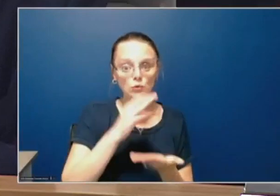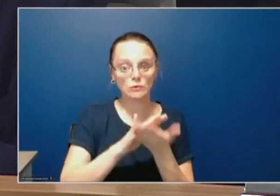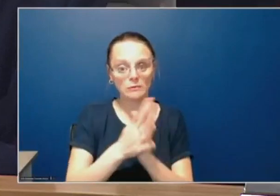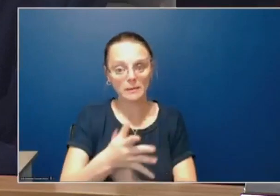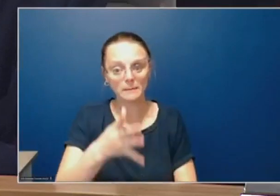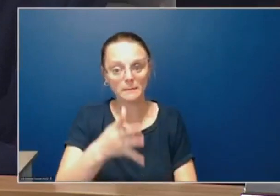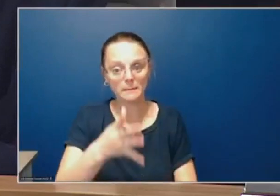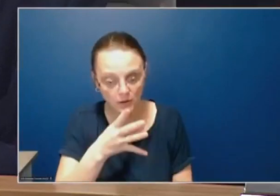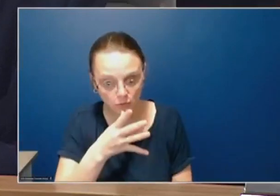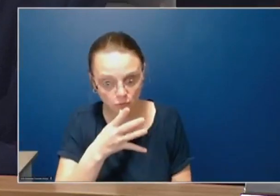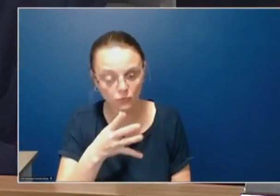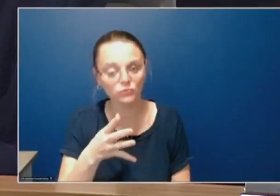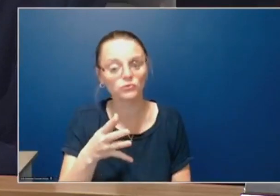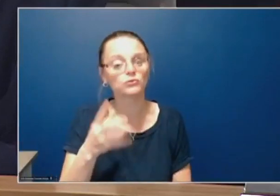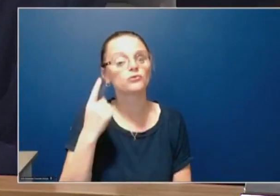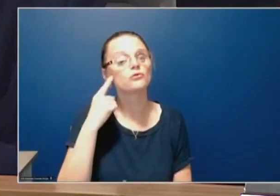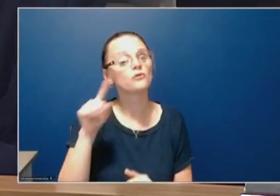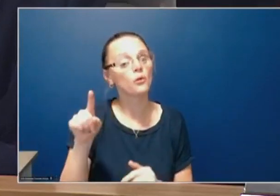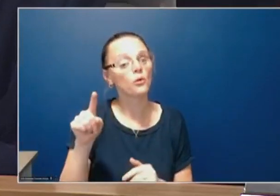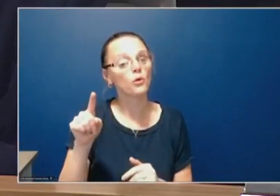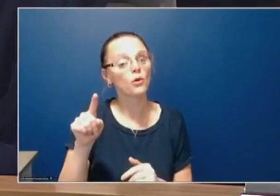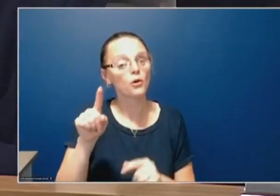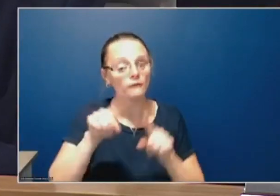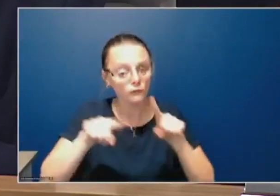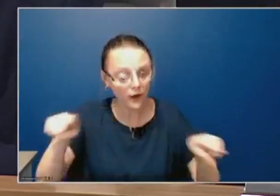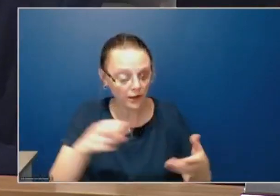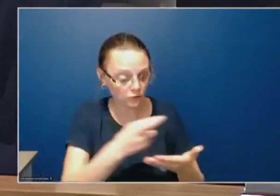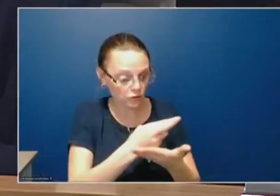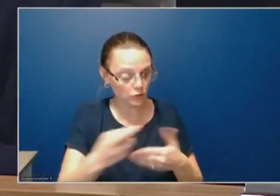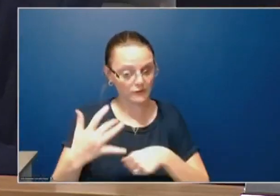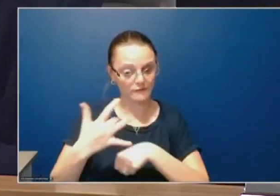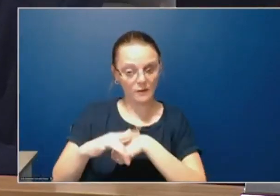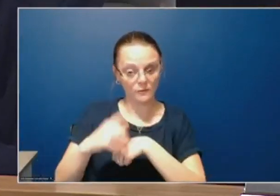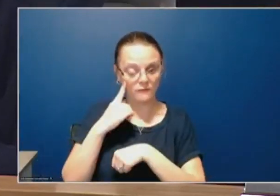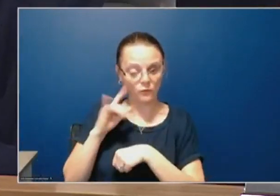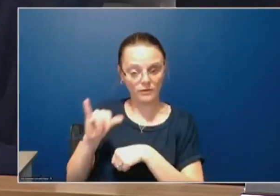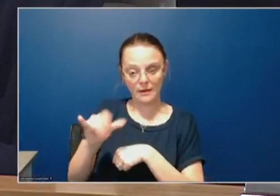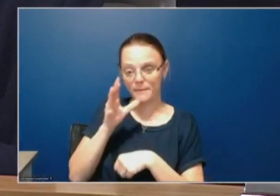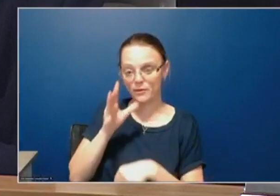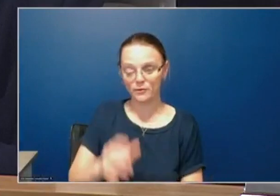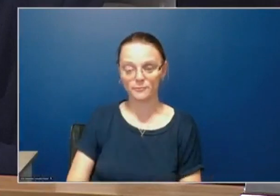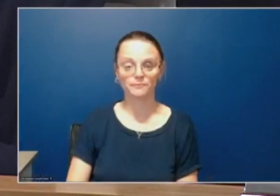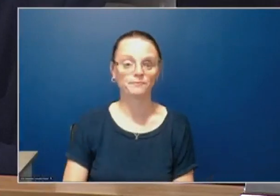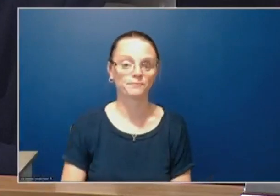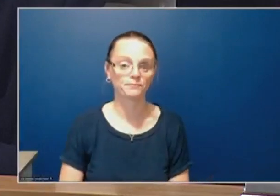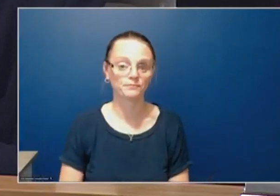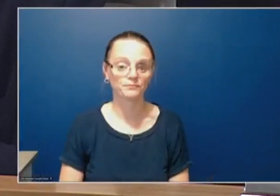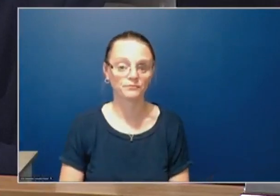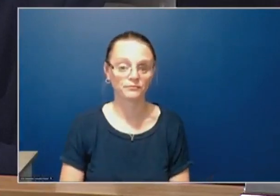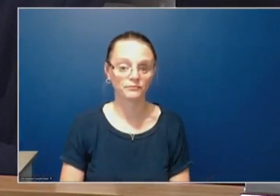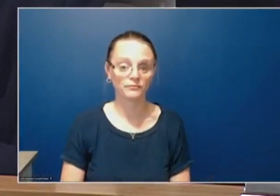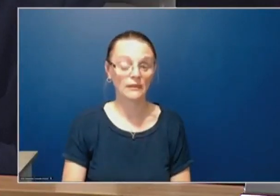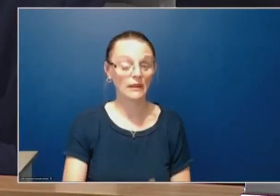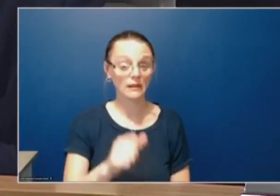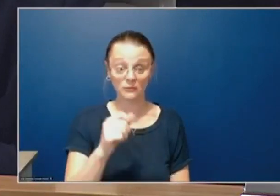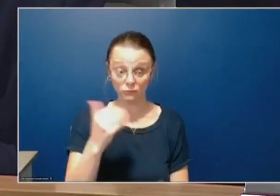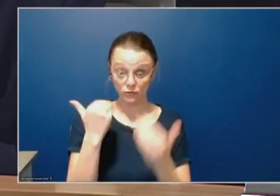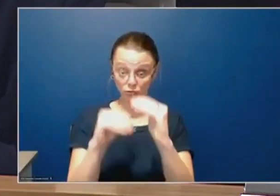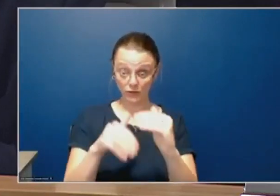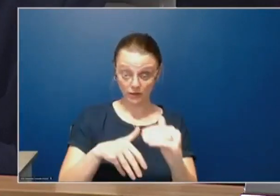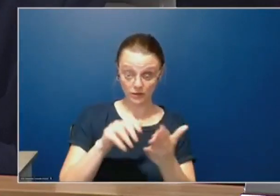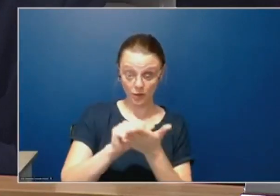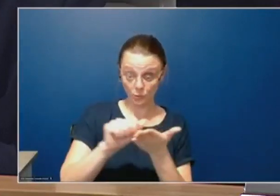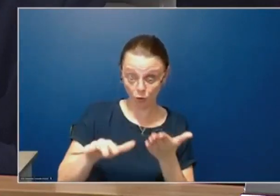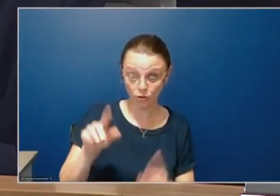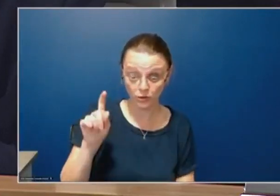navigating the variety of resources available to them. This amendment does not restrict abortion, but